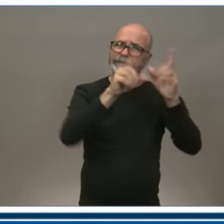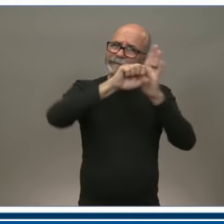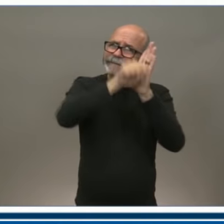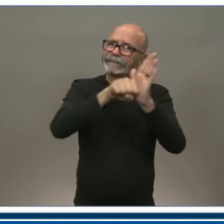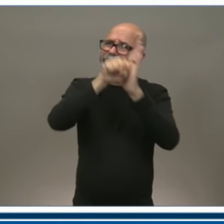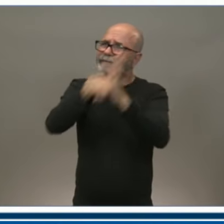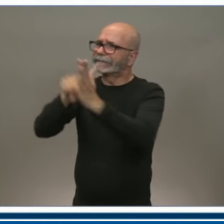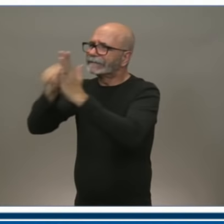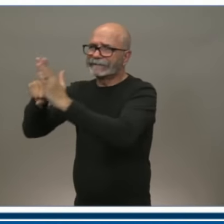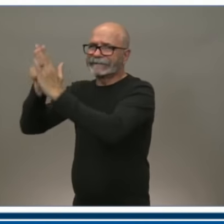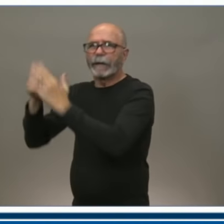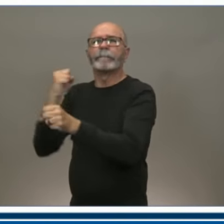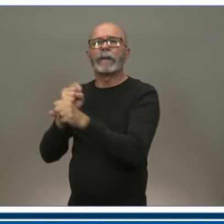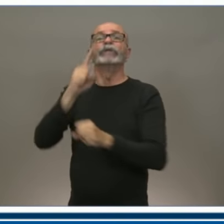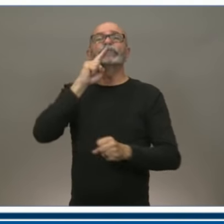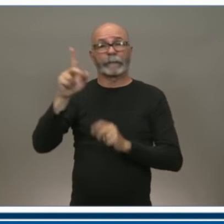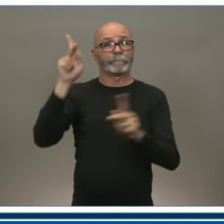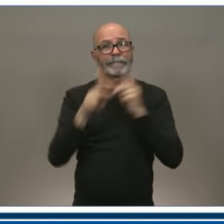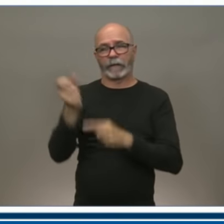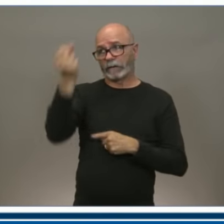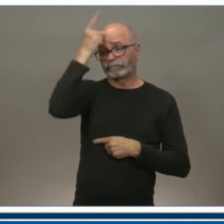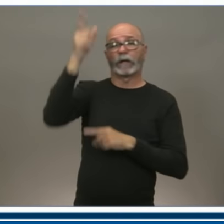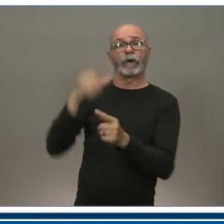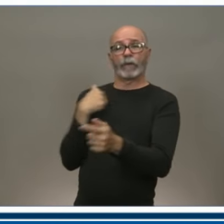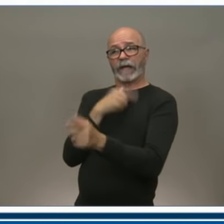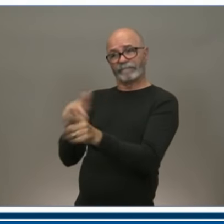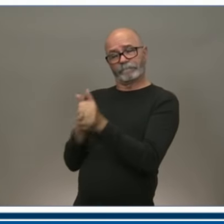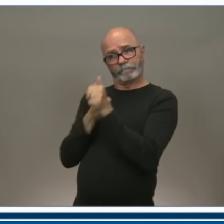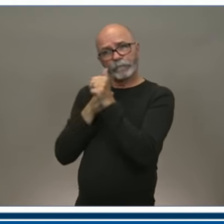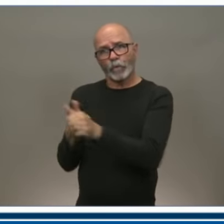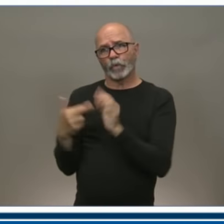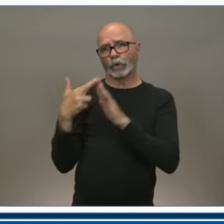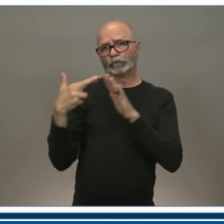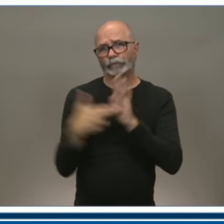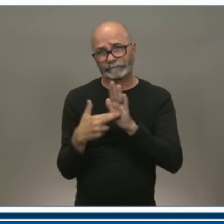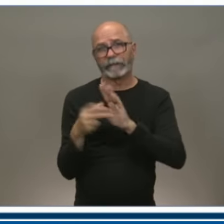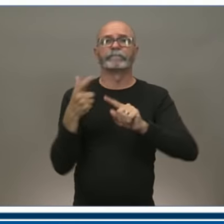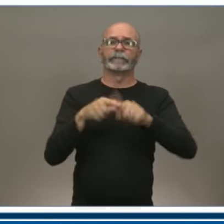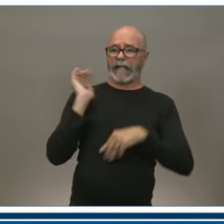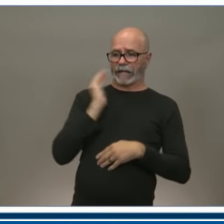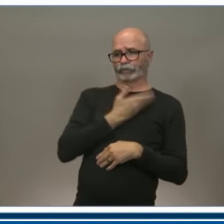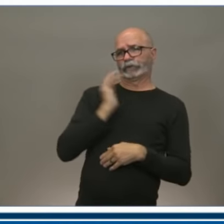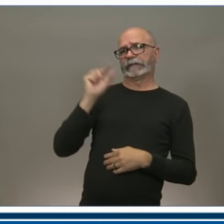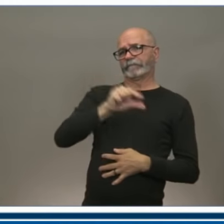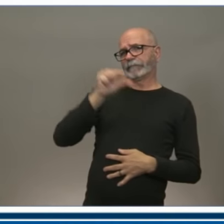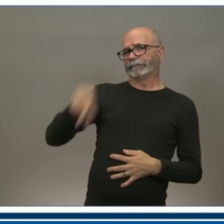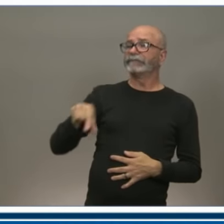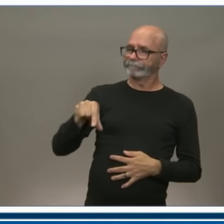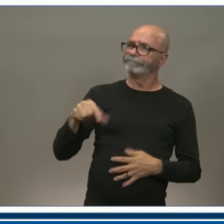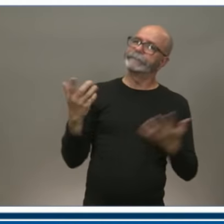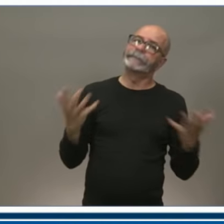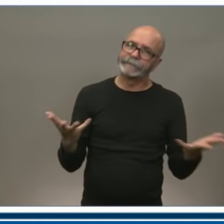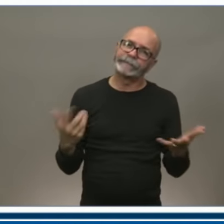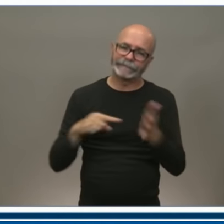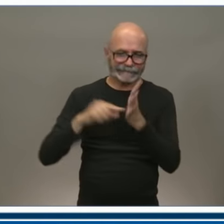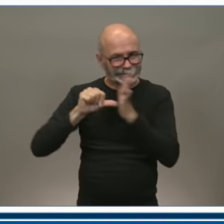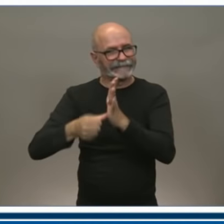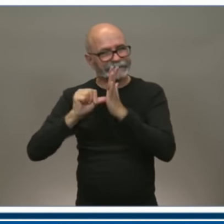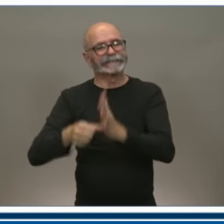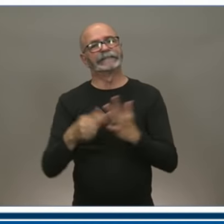a strong compliance kind of reach out from government in these various kind of places as well. I just want to